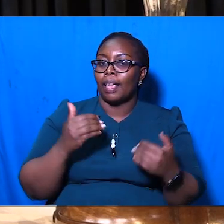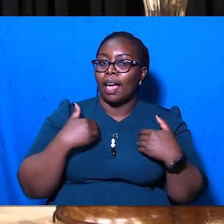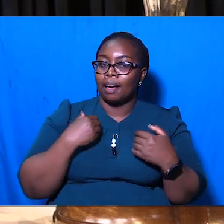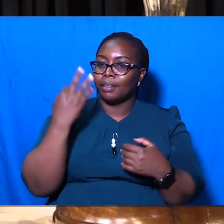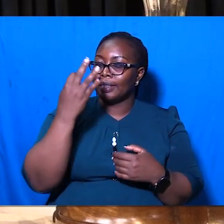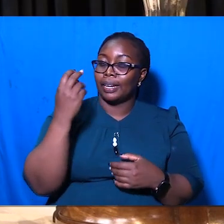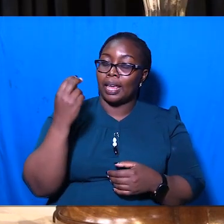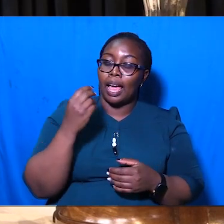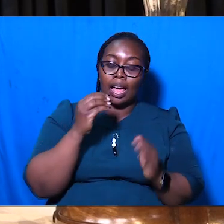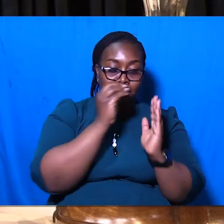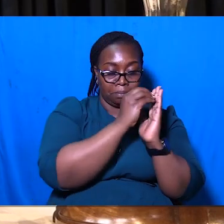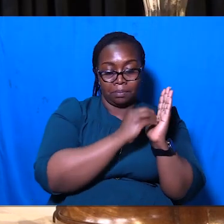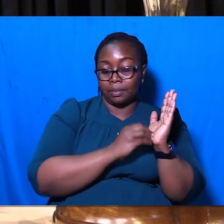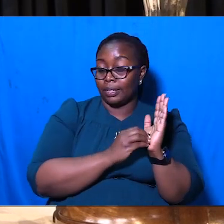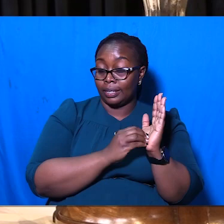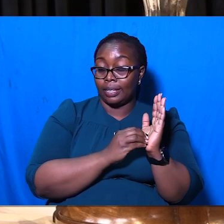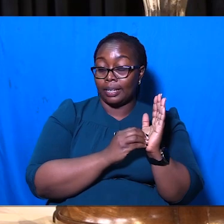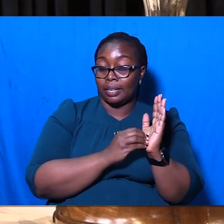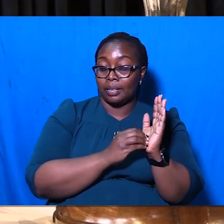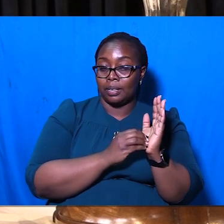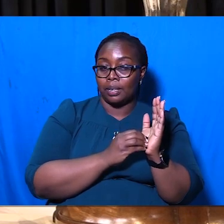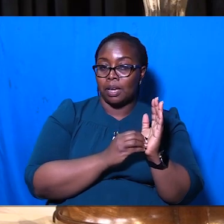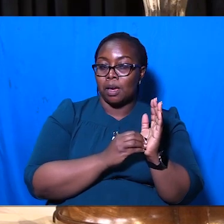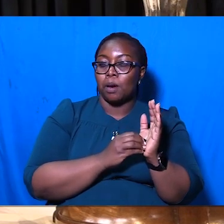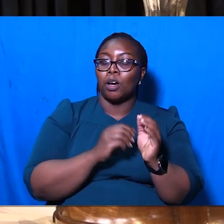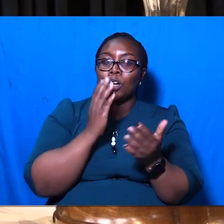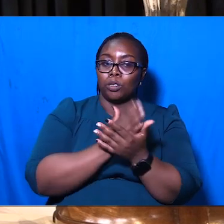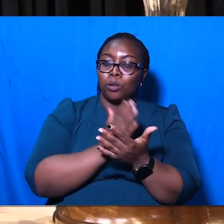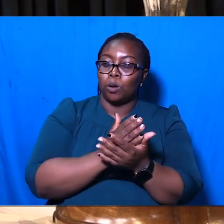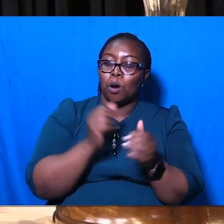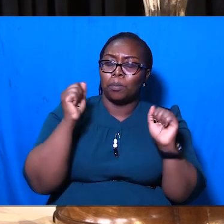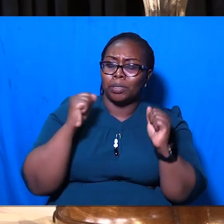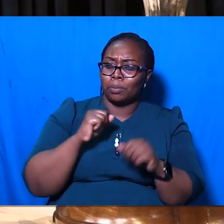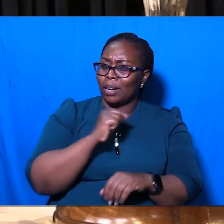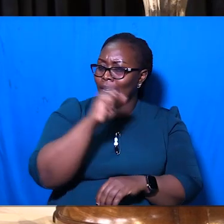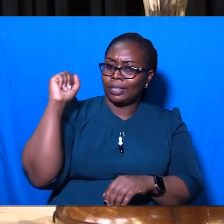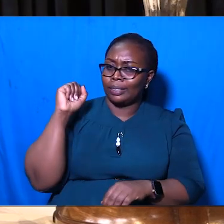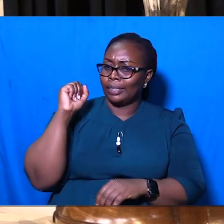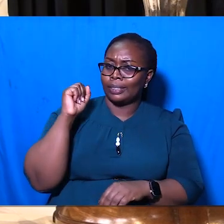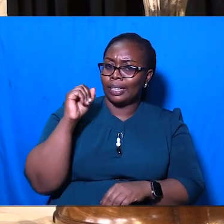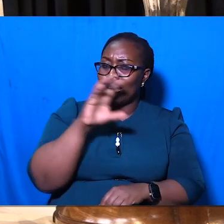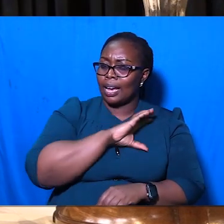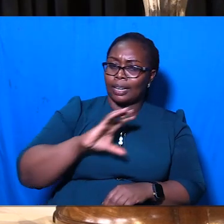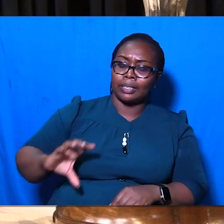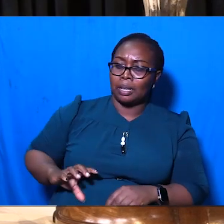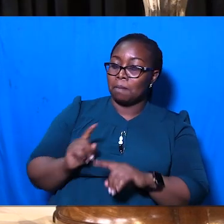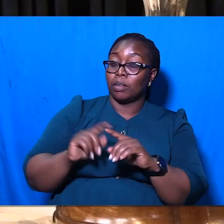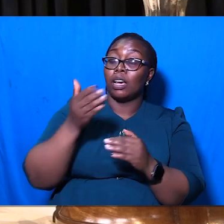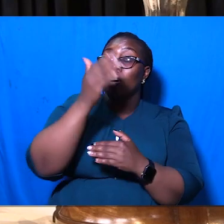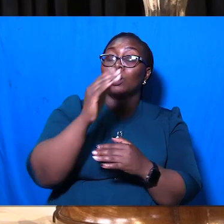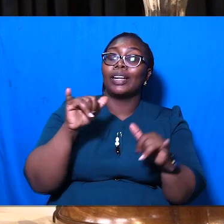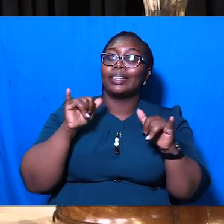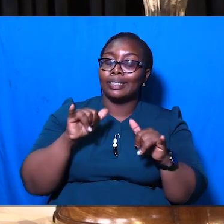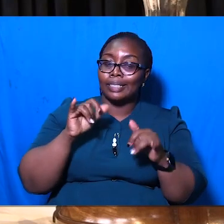three points that actually we looked at. We said, despite God's rejection of Christ, God remains faithful to his